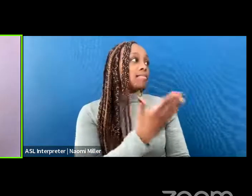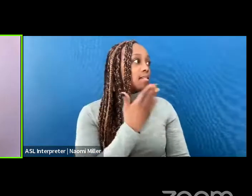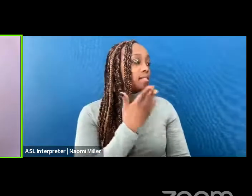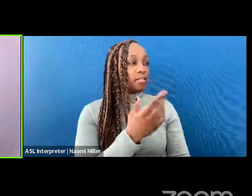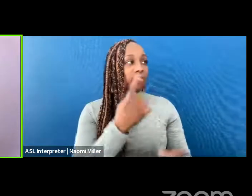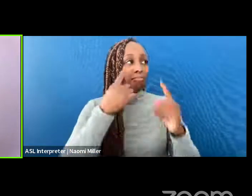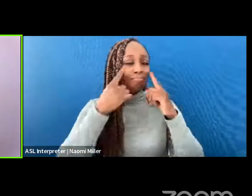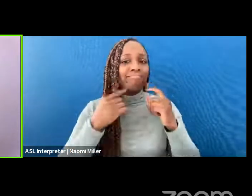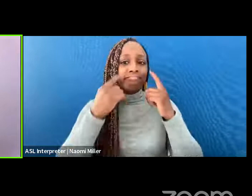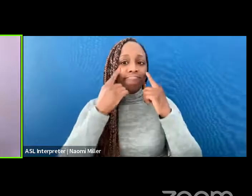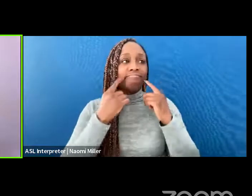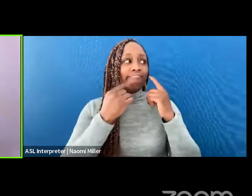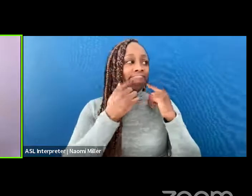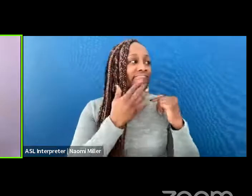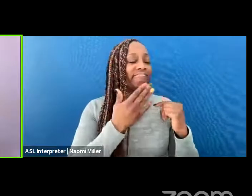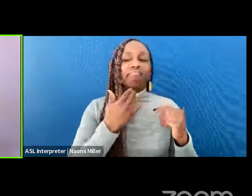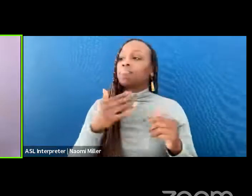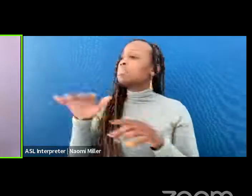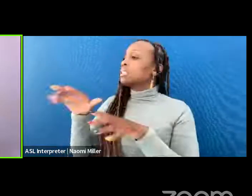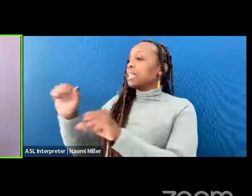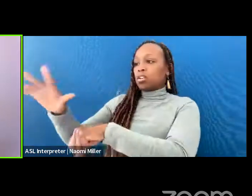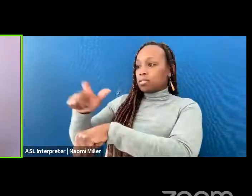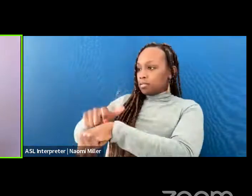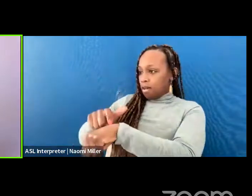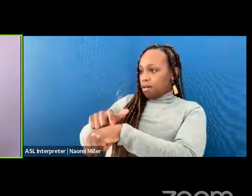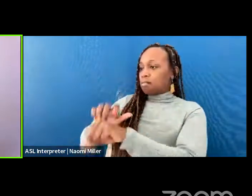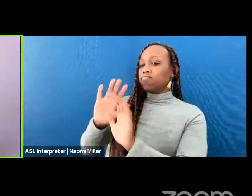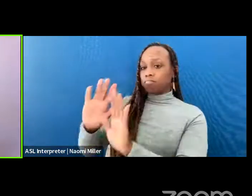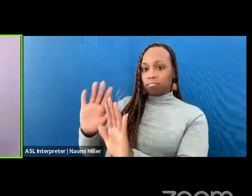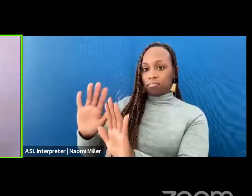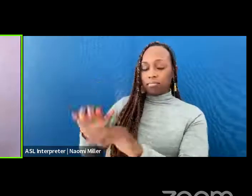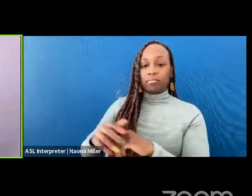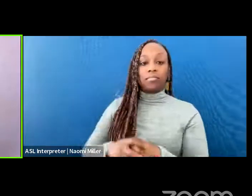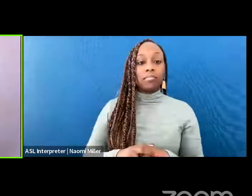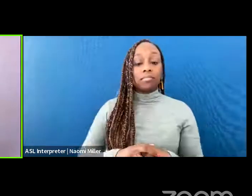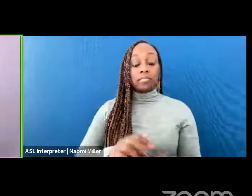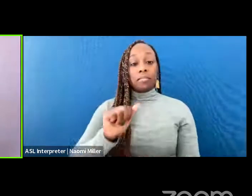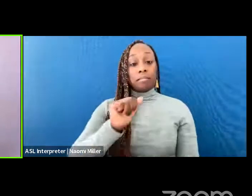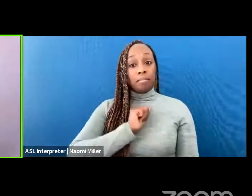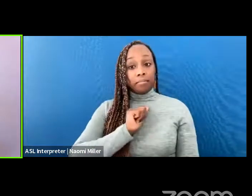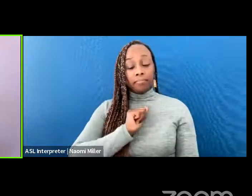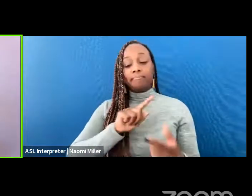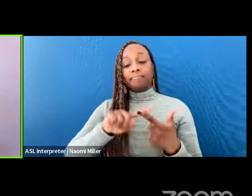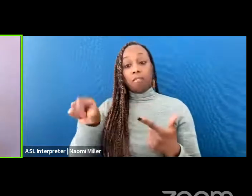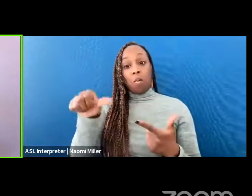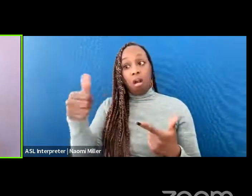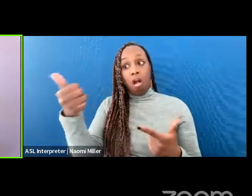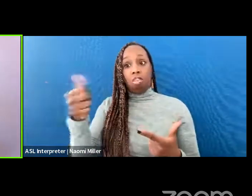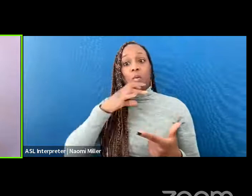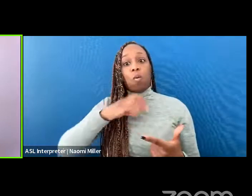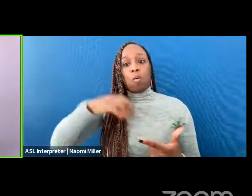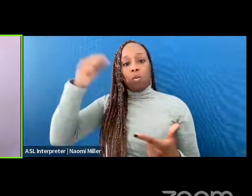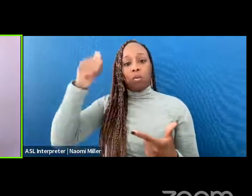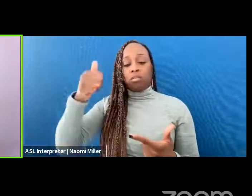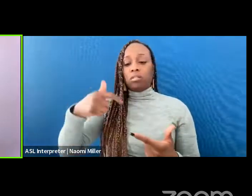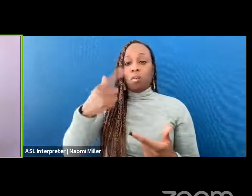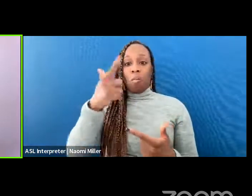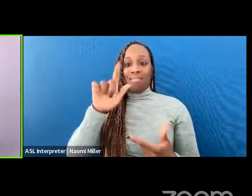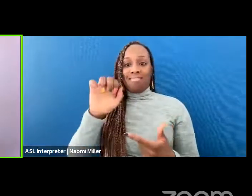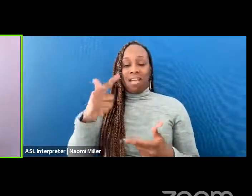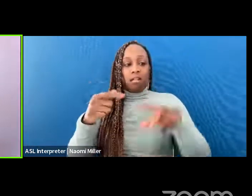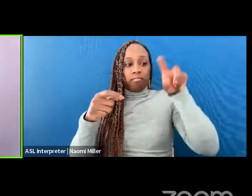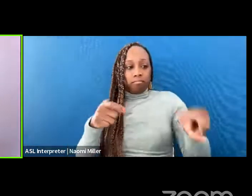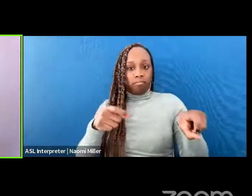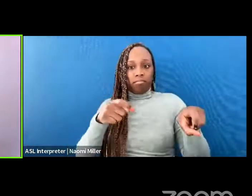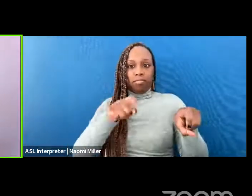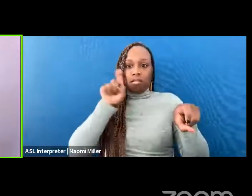tears, and we told her to take as long as she needed. Myself and one other elder stood with one leg on the cart and another